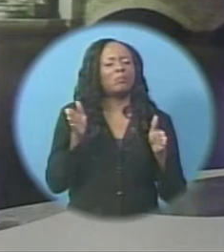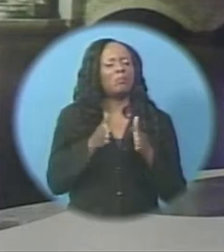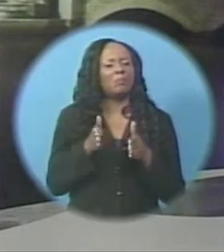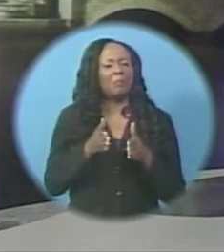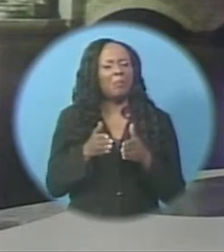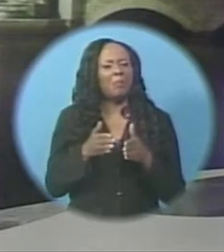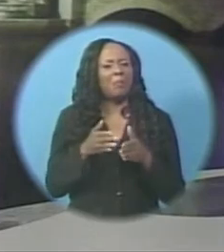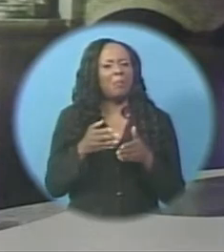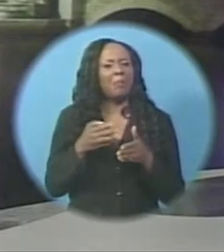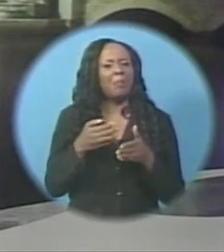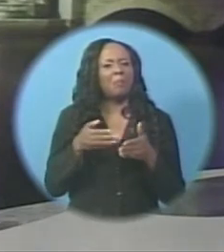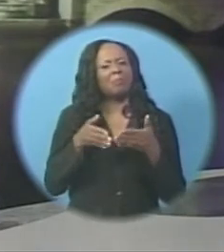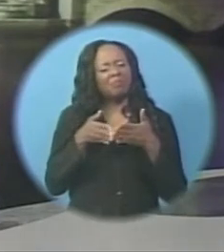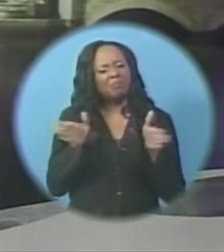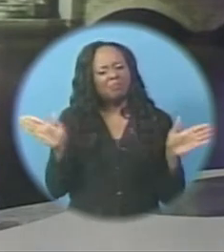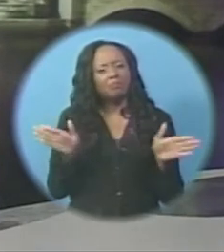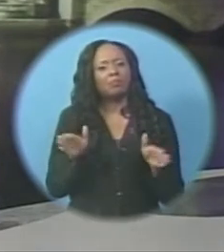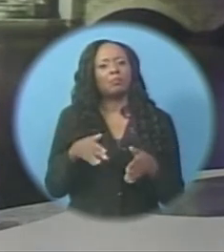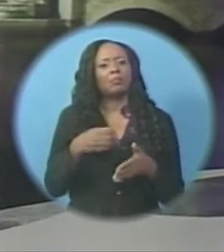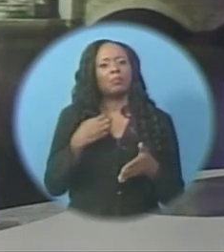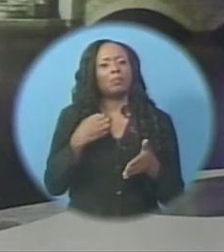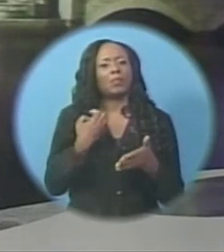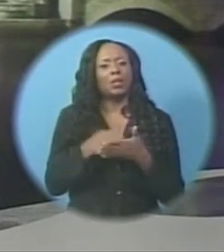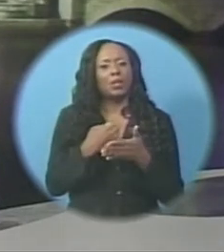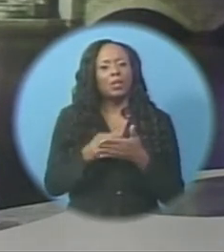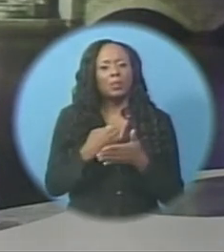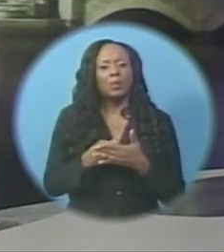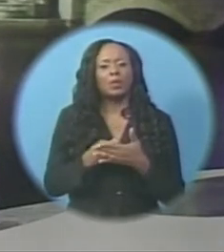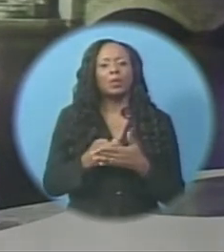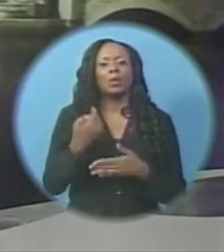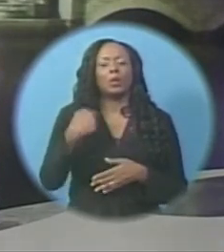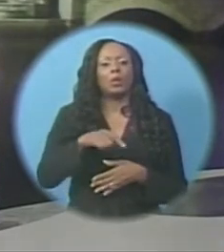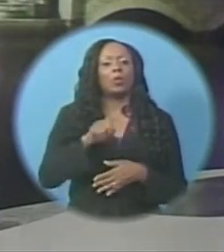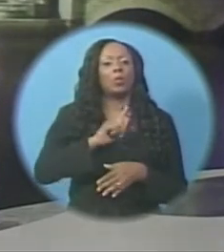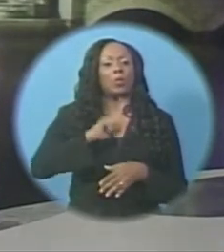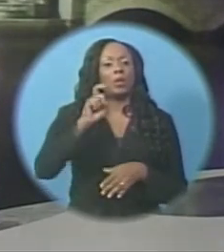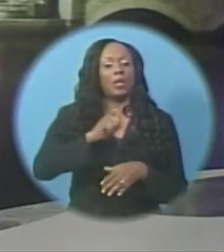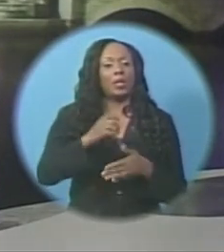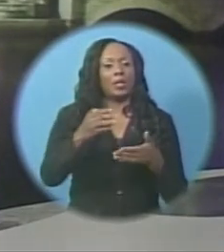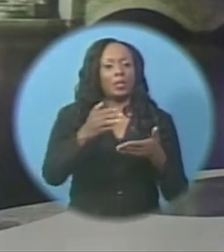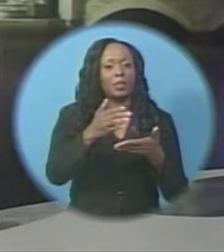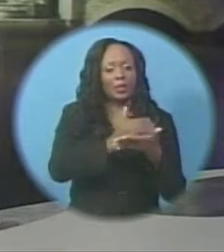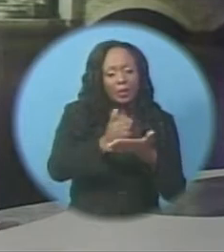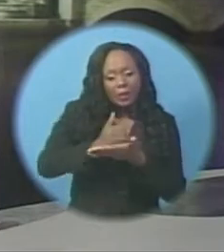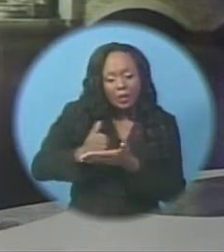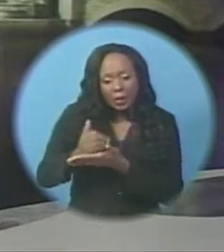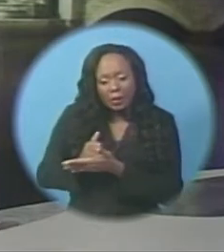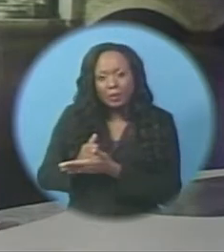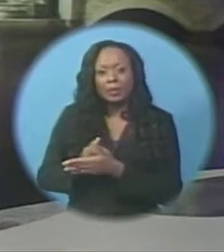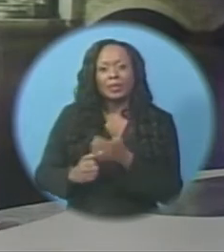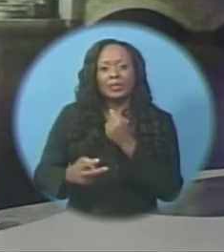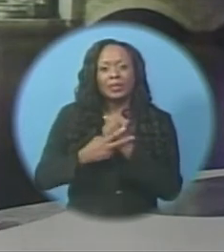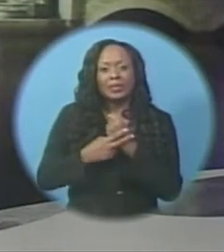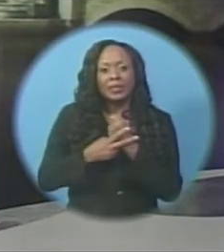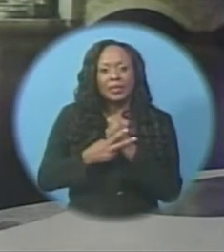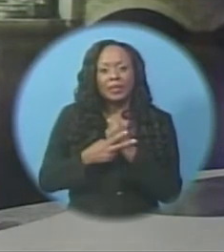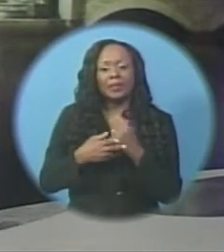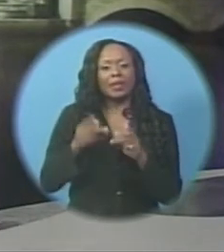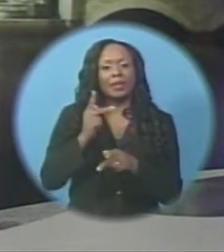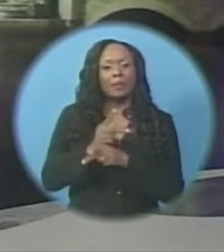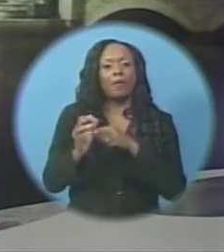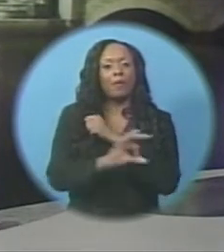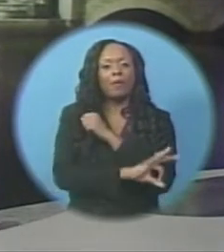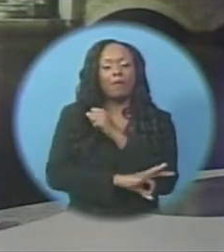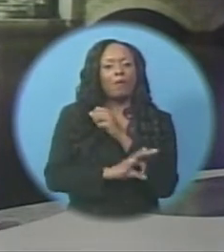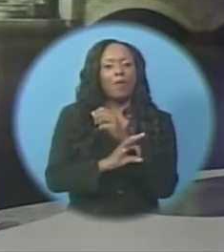open economy, Barbados' most important economic variable is its ability to earn, save and retain foreign exchange. He says it's the anchor